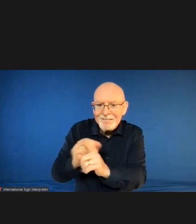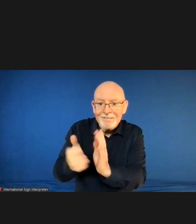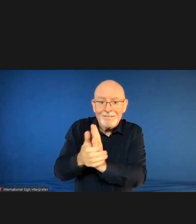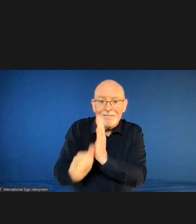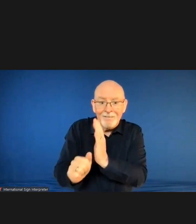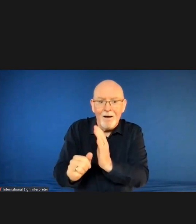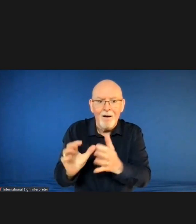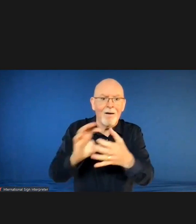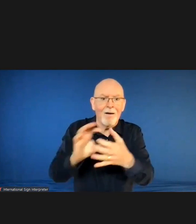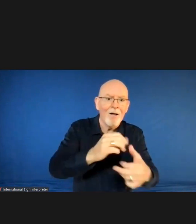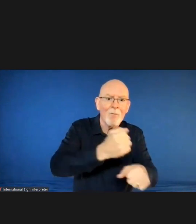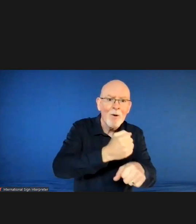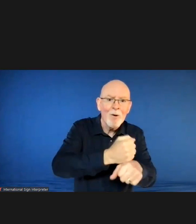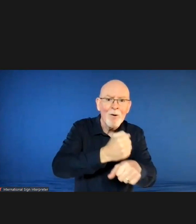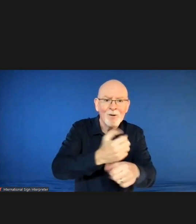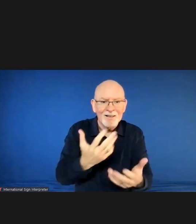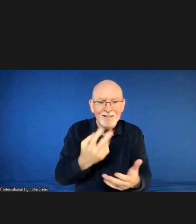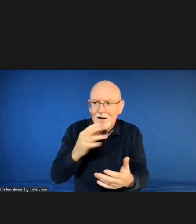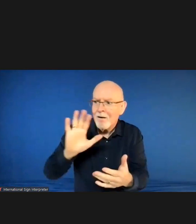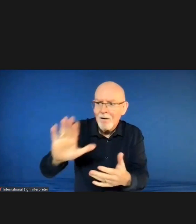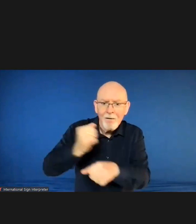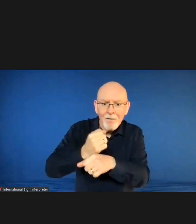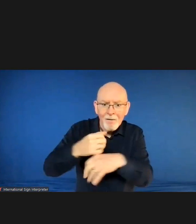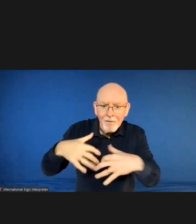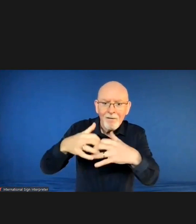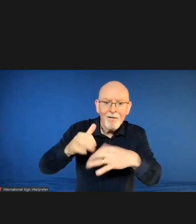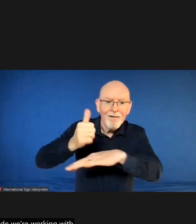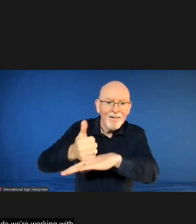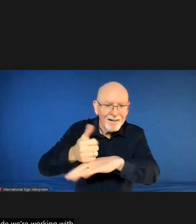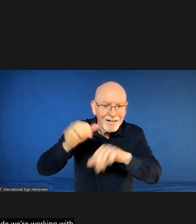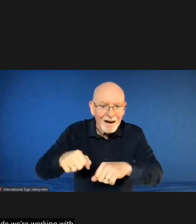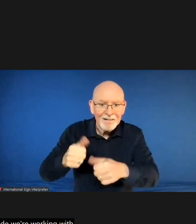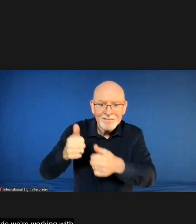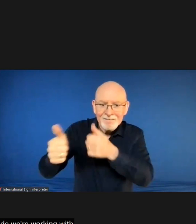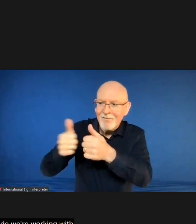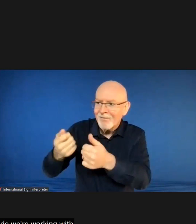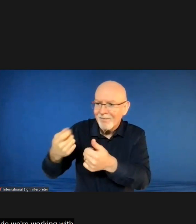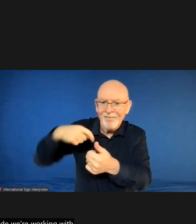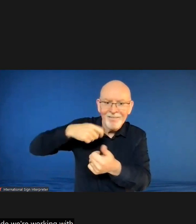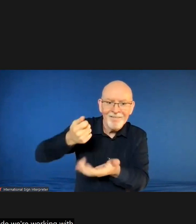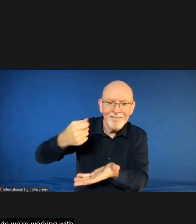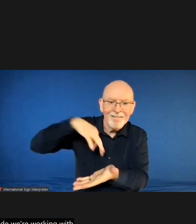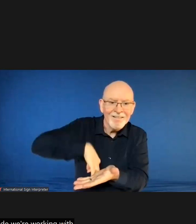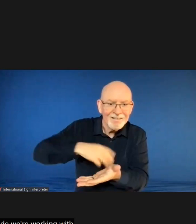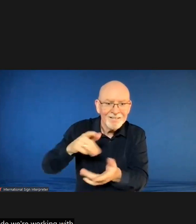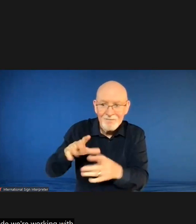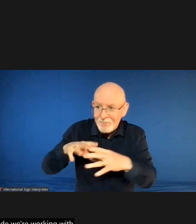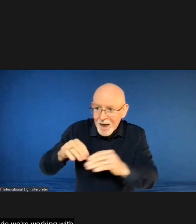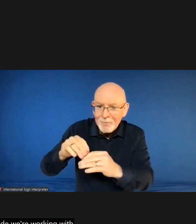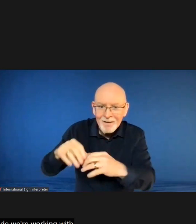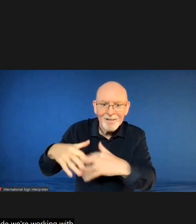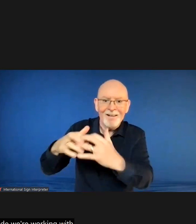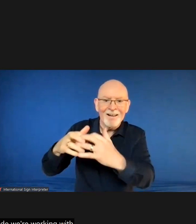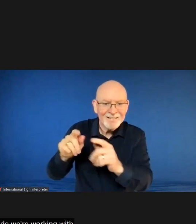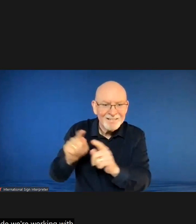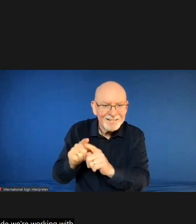that these barriers are broken down and addressed and ensure that deaf children and young people get the start in life that they all need.